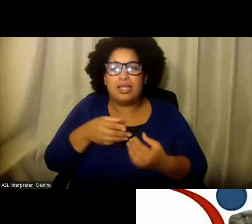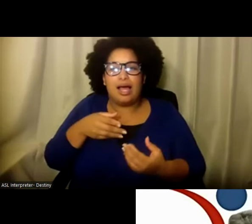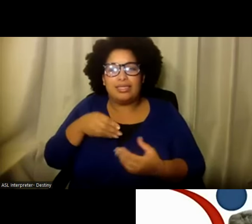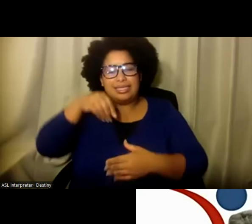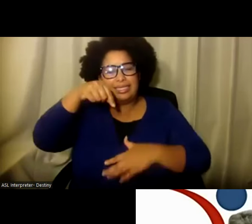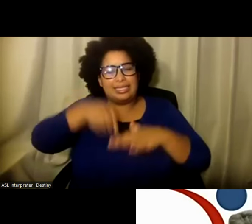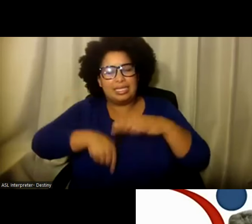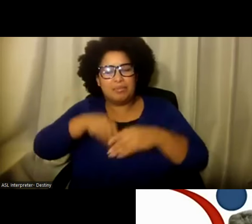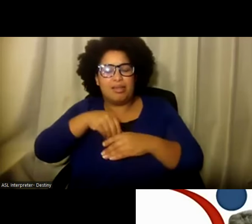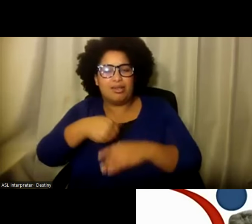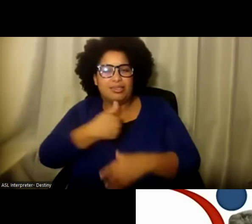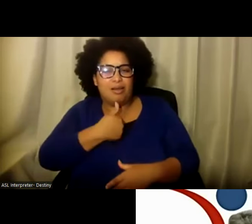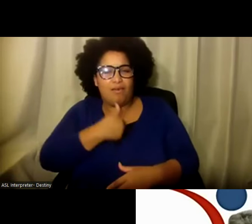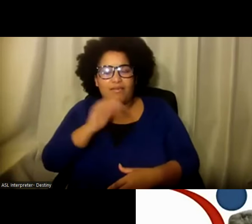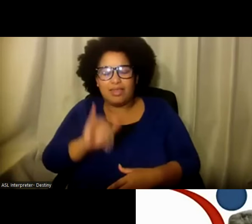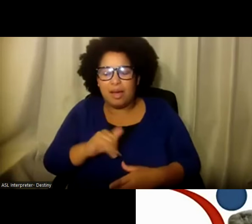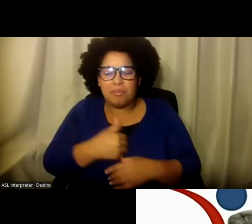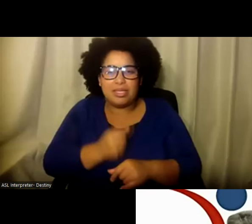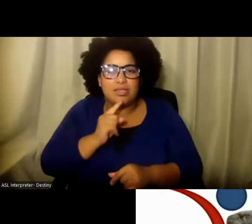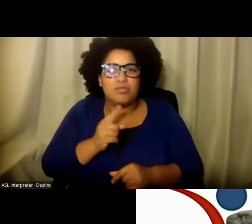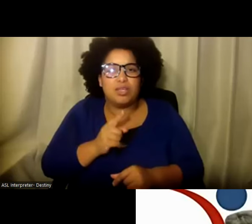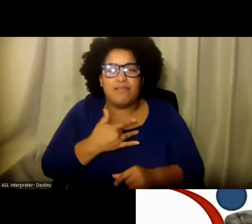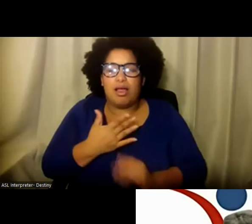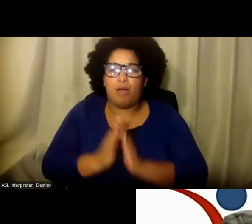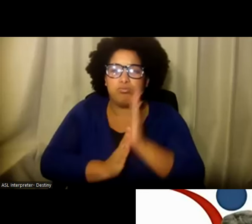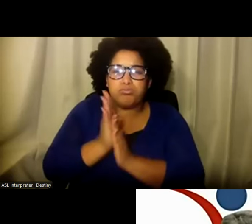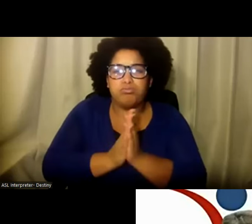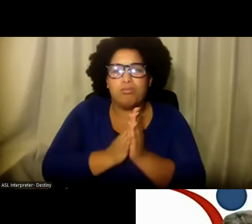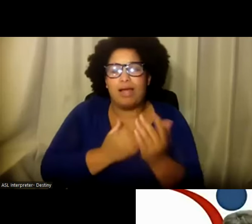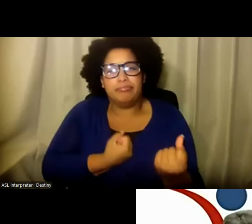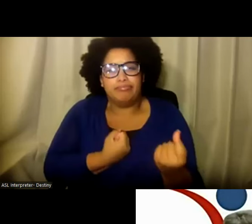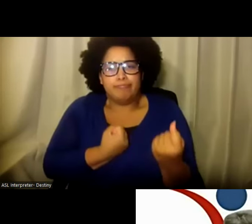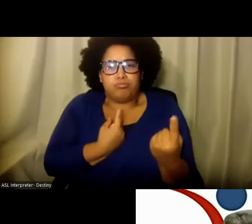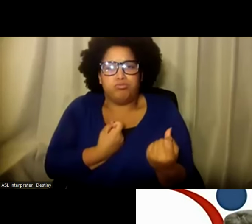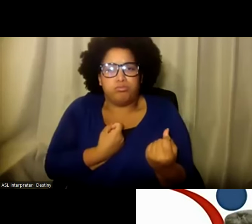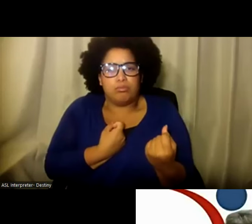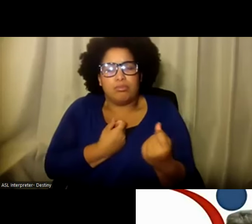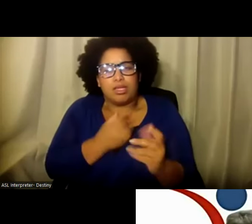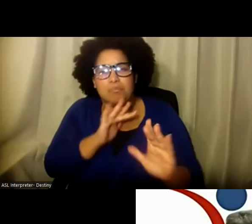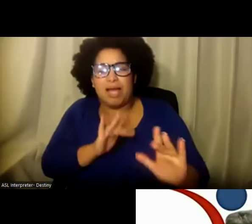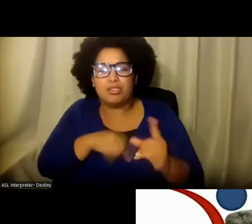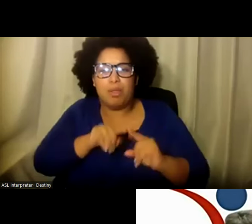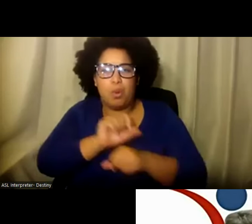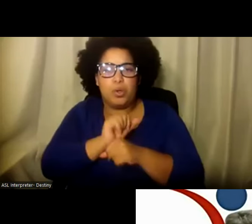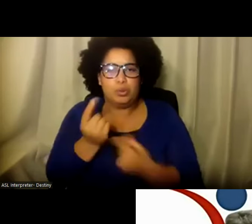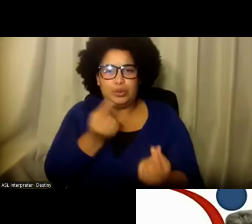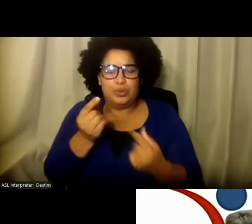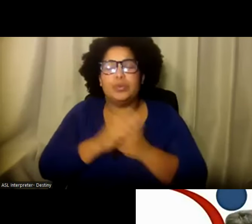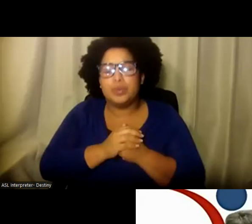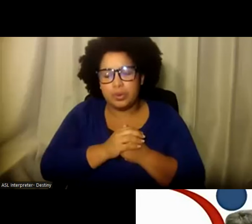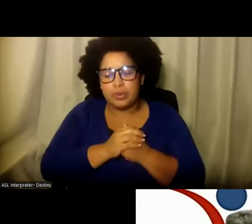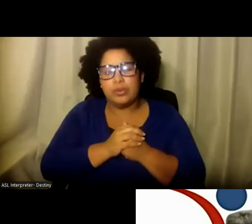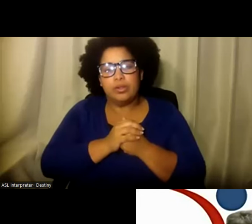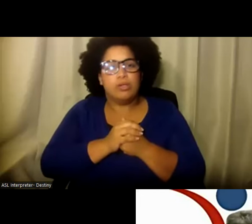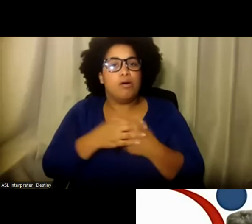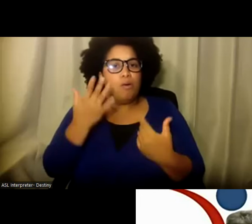deep down within us that makes us passionate and compassionate in the work that we do. And so while